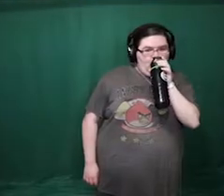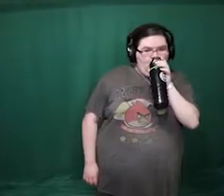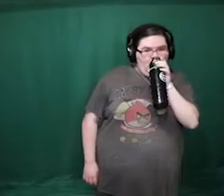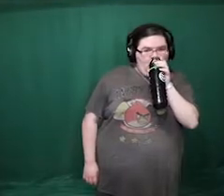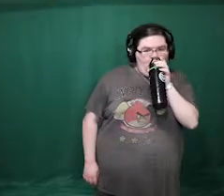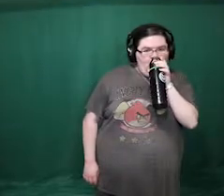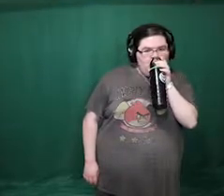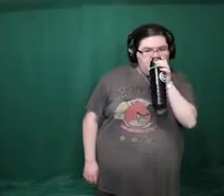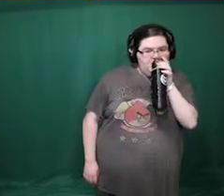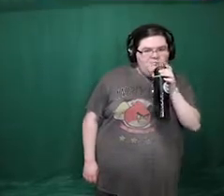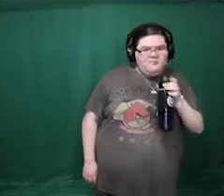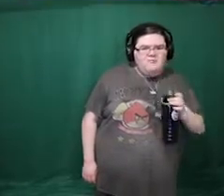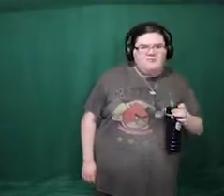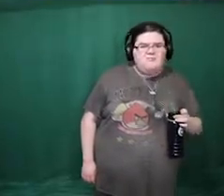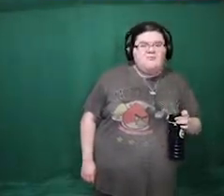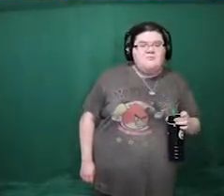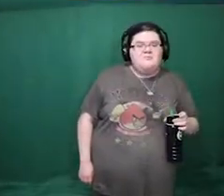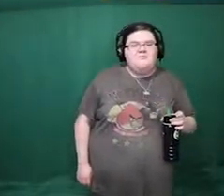think. Okay.